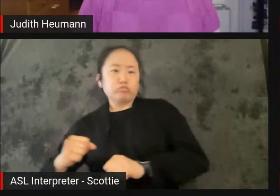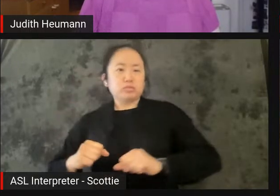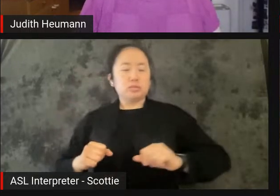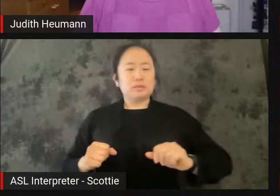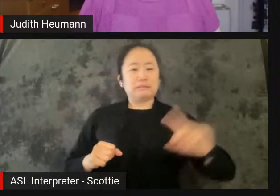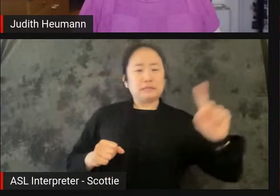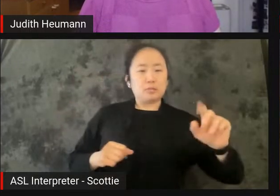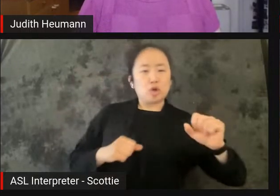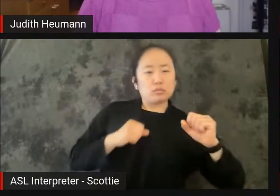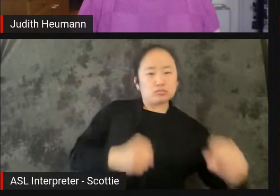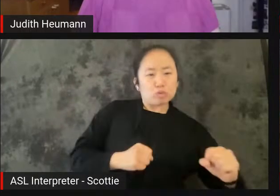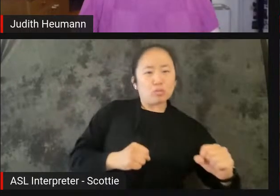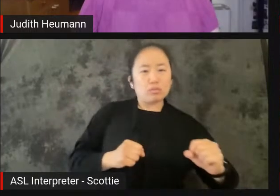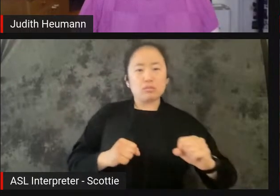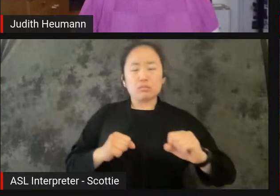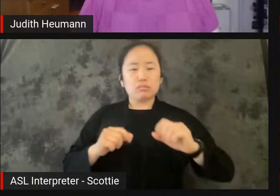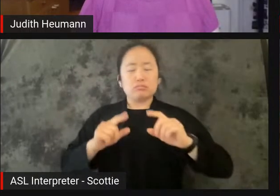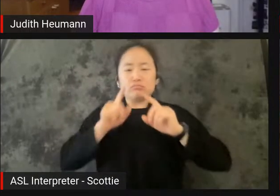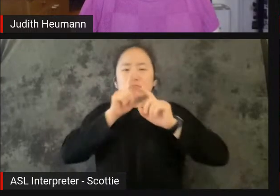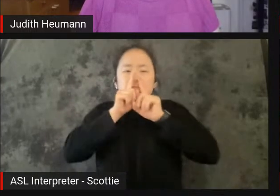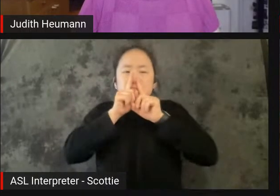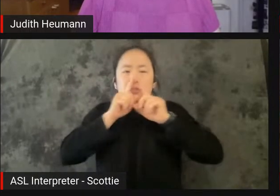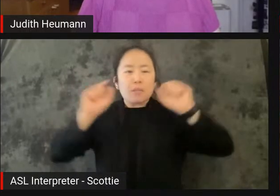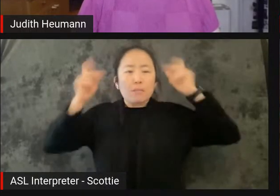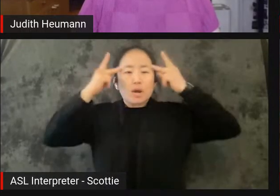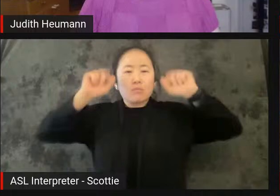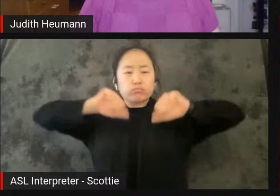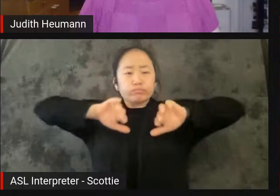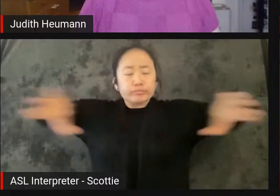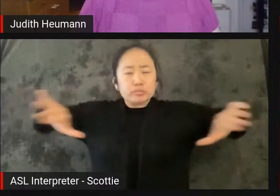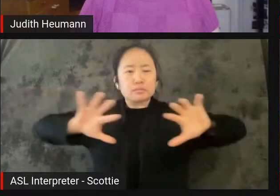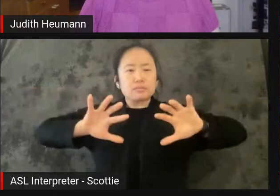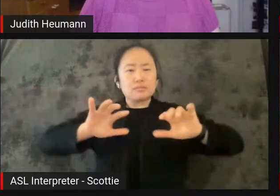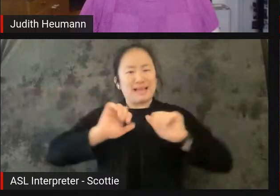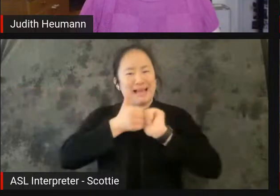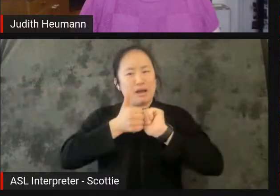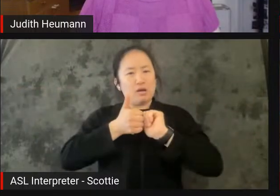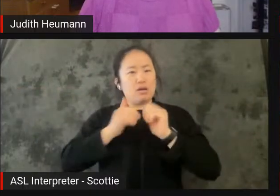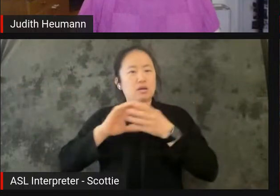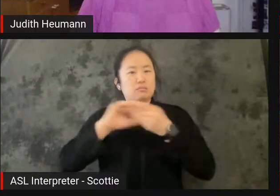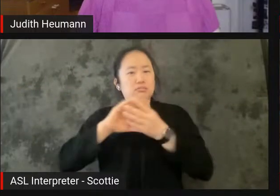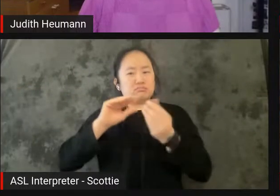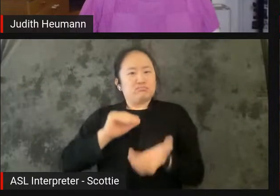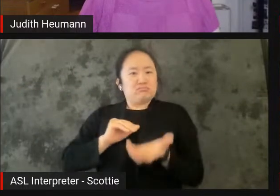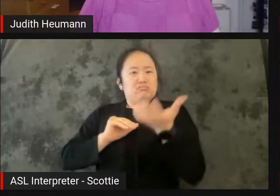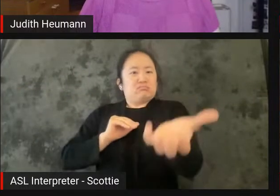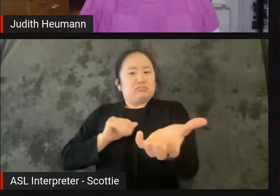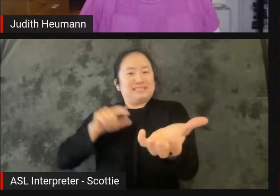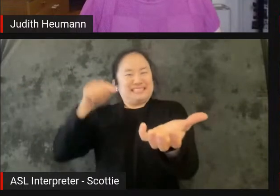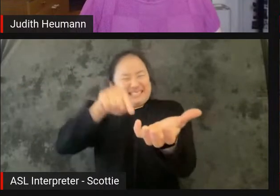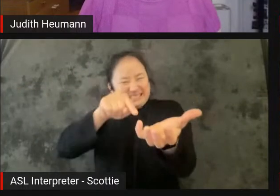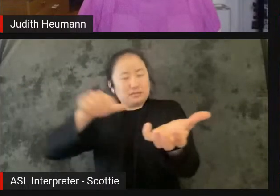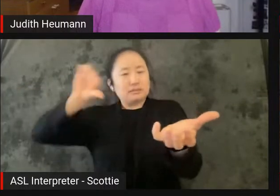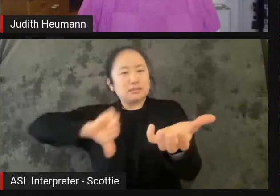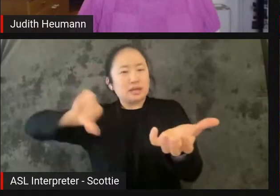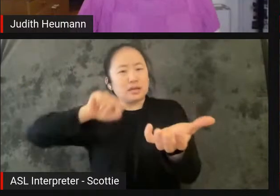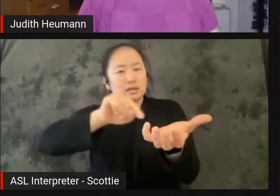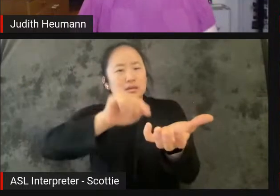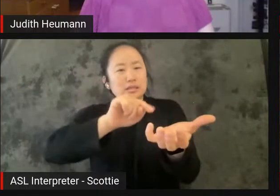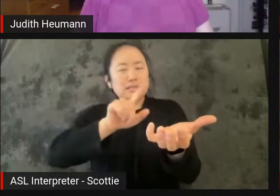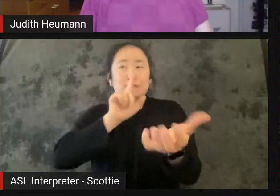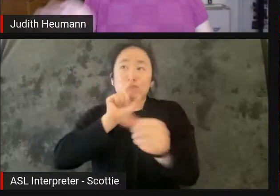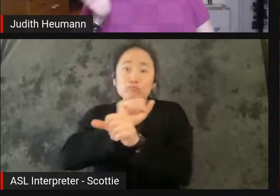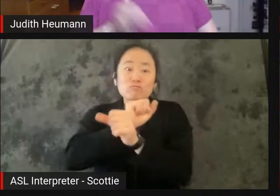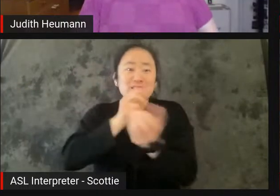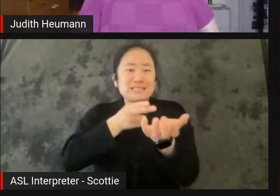on science. What is science? What is something which is effective and true? How do you,